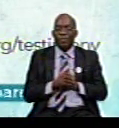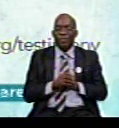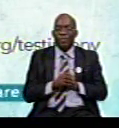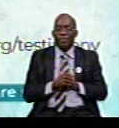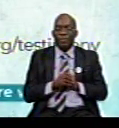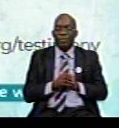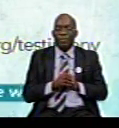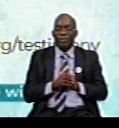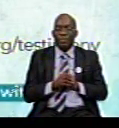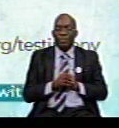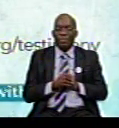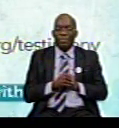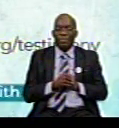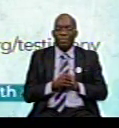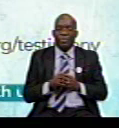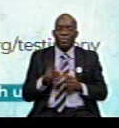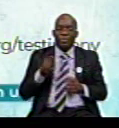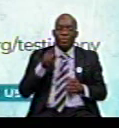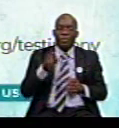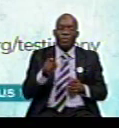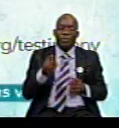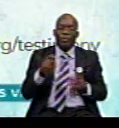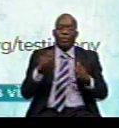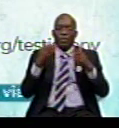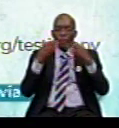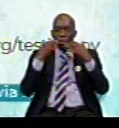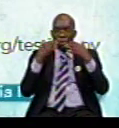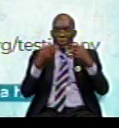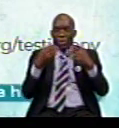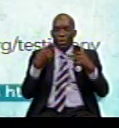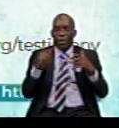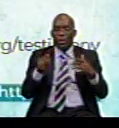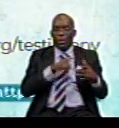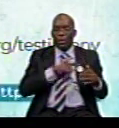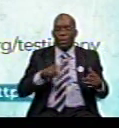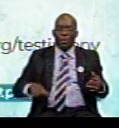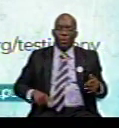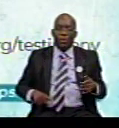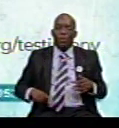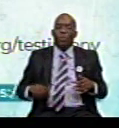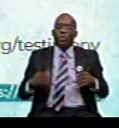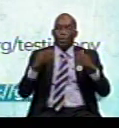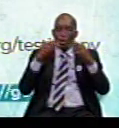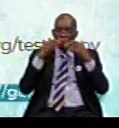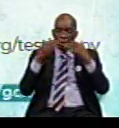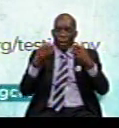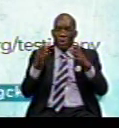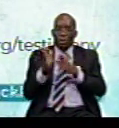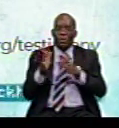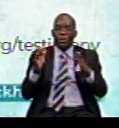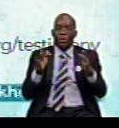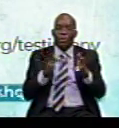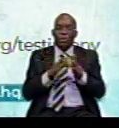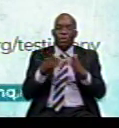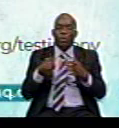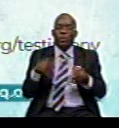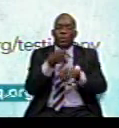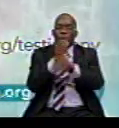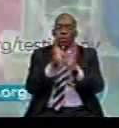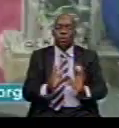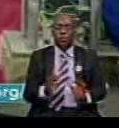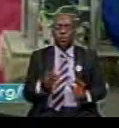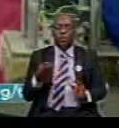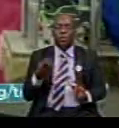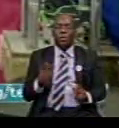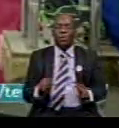Ai, mo dupe lodo Olorun. Mo dupe lodo Jesu Olugbala, Oba Iyanu. Mo